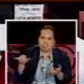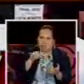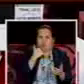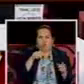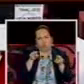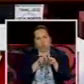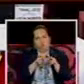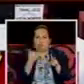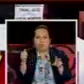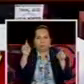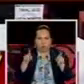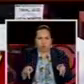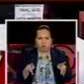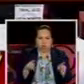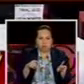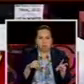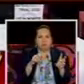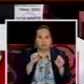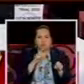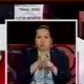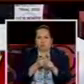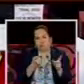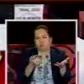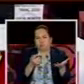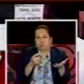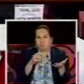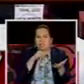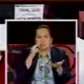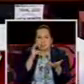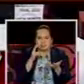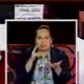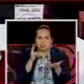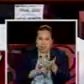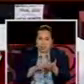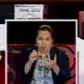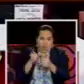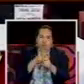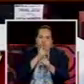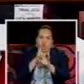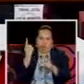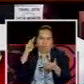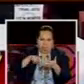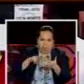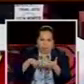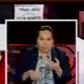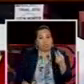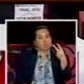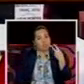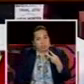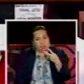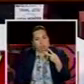pipirma kung hindi mo nababasa. Number two ho, I felt it